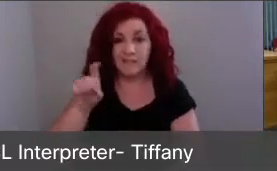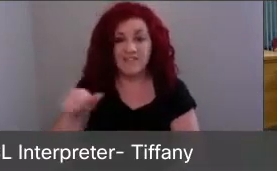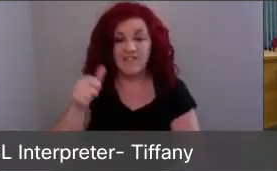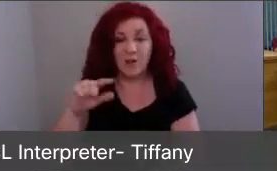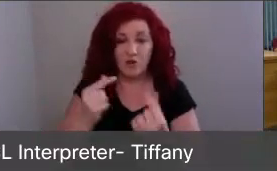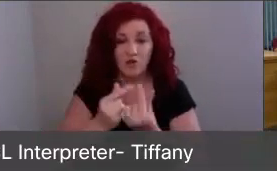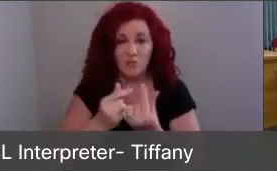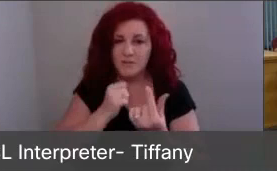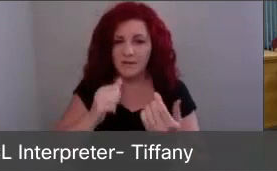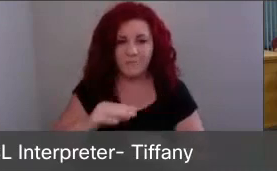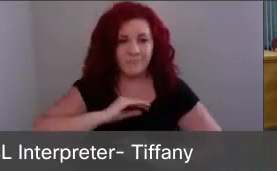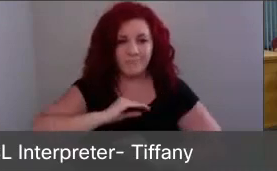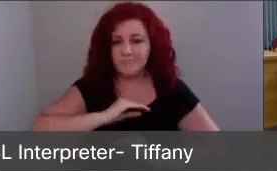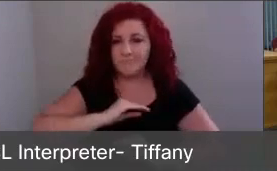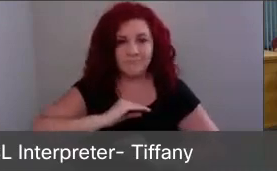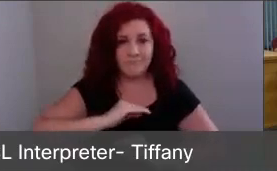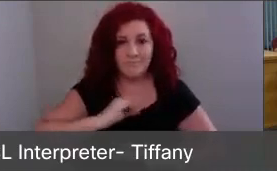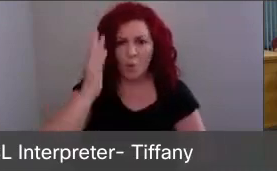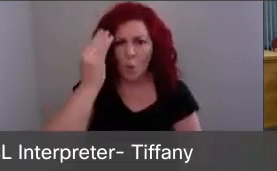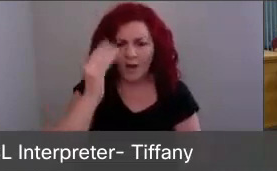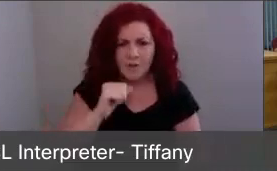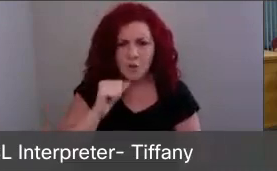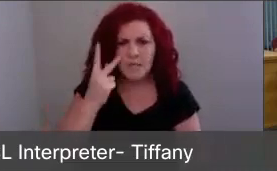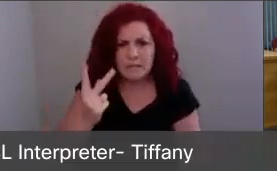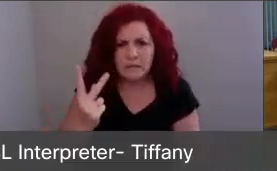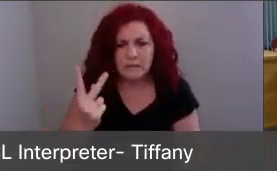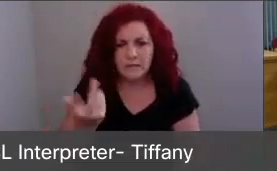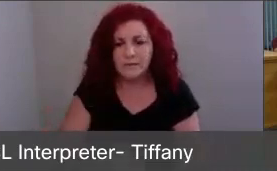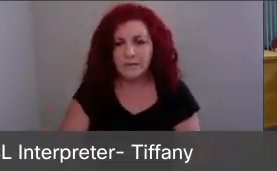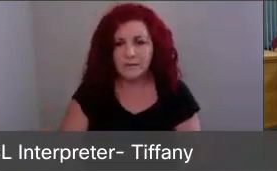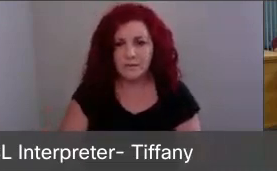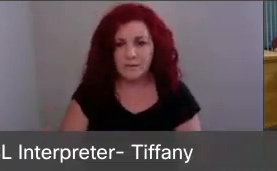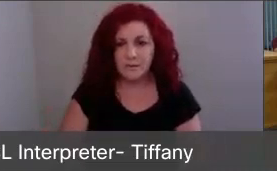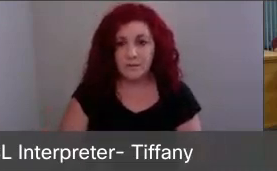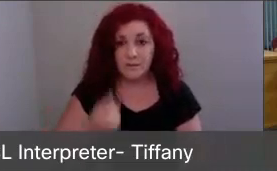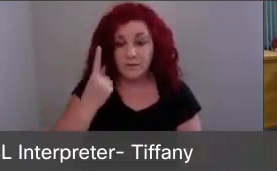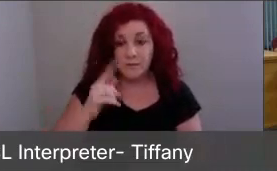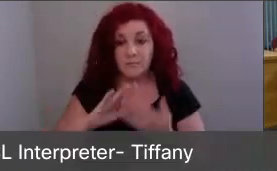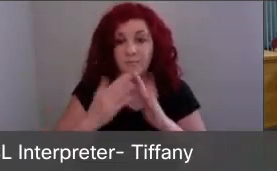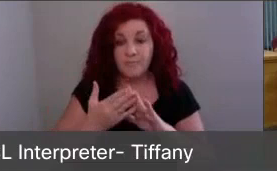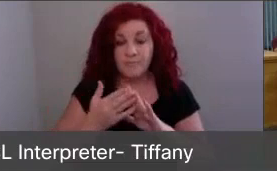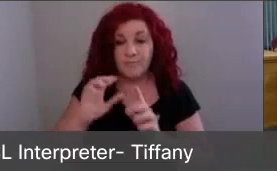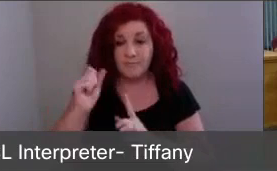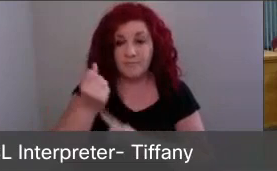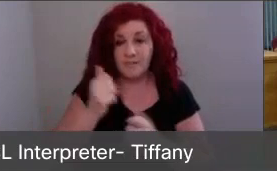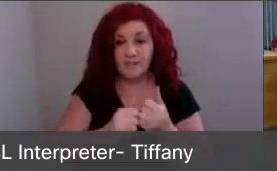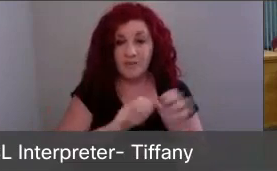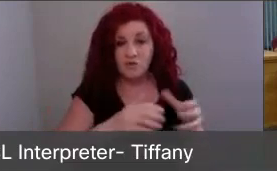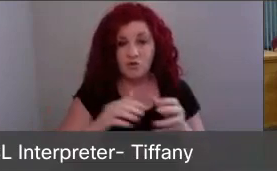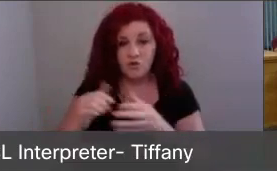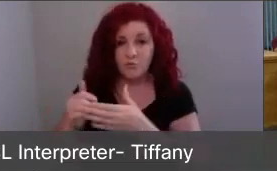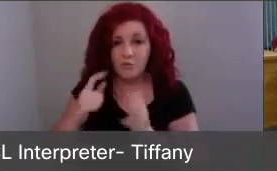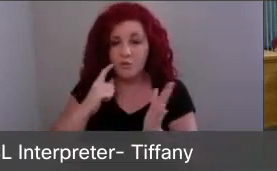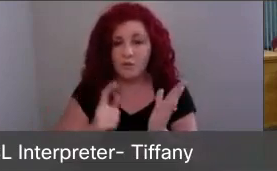not served because those needs are not even seen. In a community where the circumstances of each group are